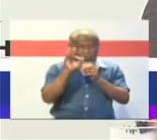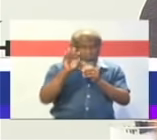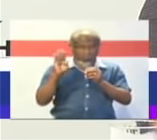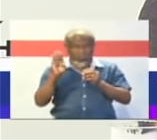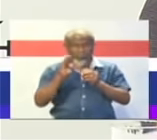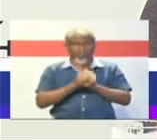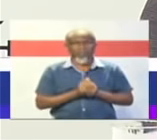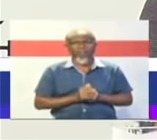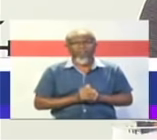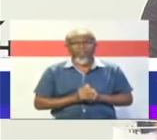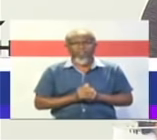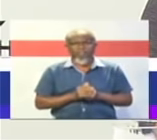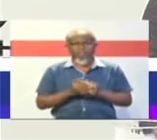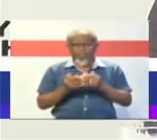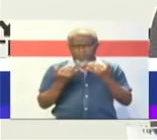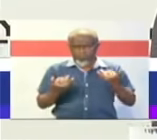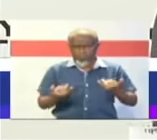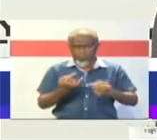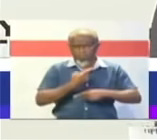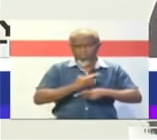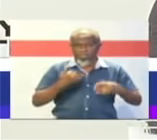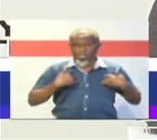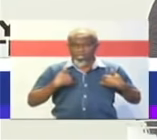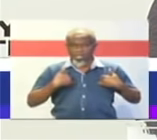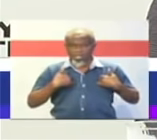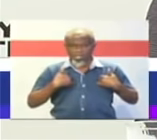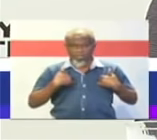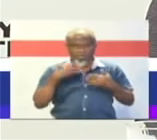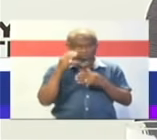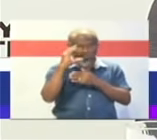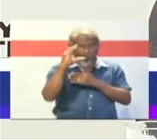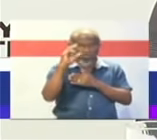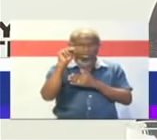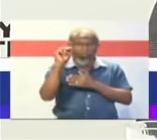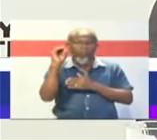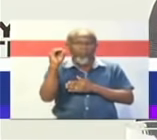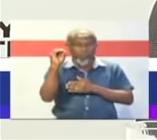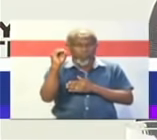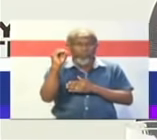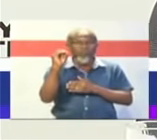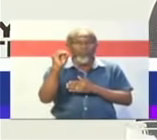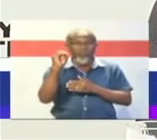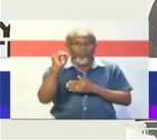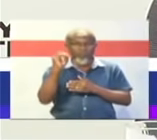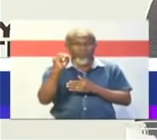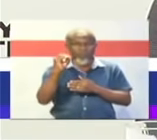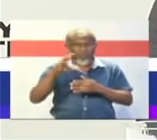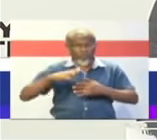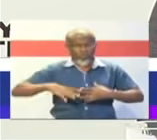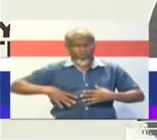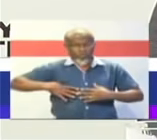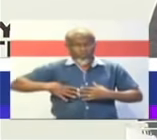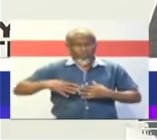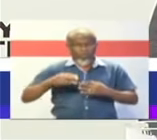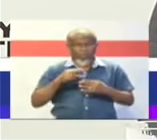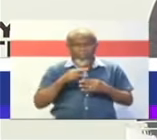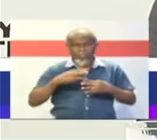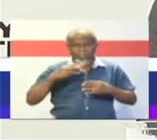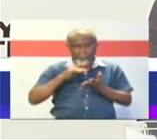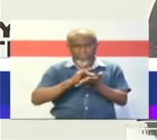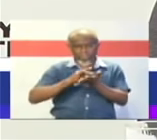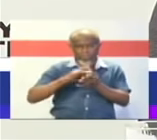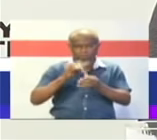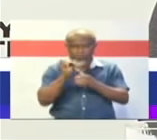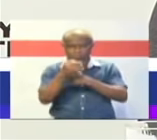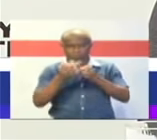www.findcareTT.com. And this morning in studio, we have Dr. Roshan Parashram, Chief Medical Officer. We have